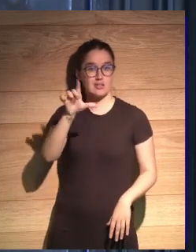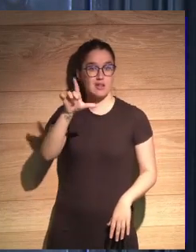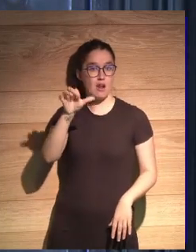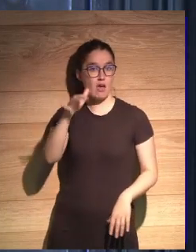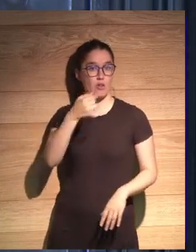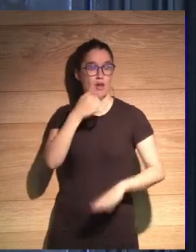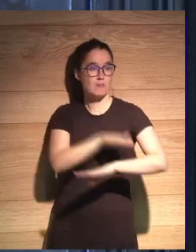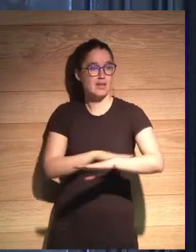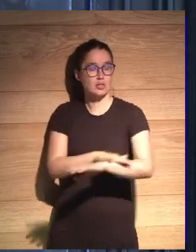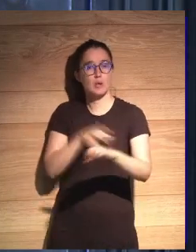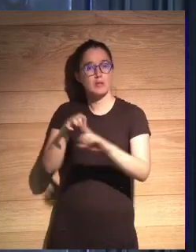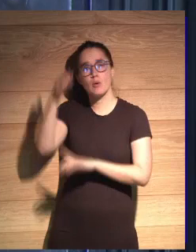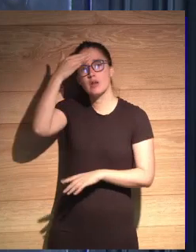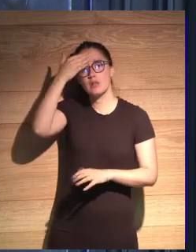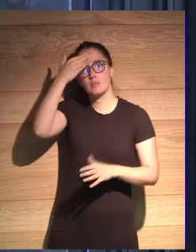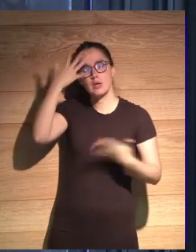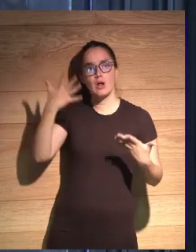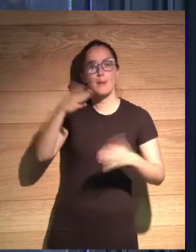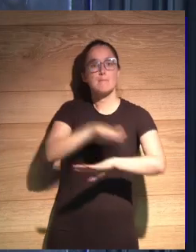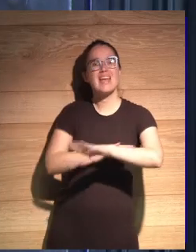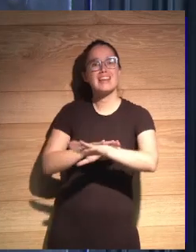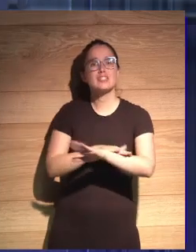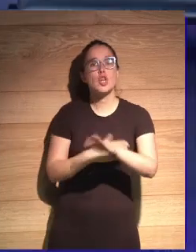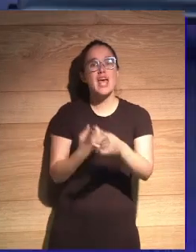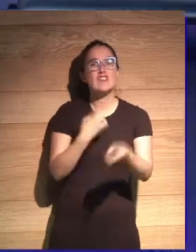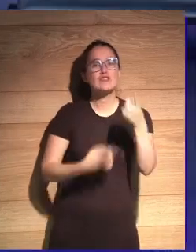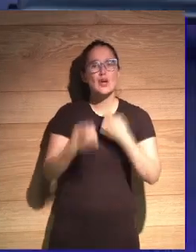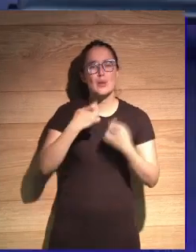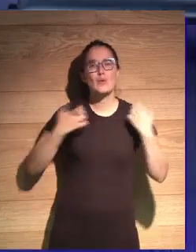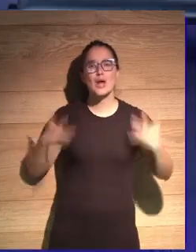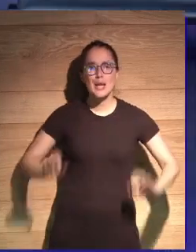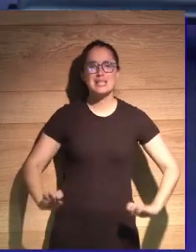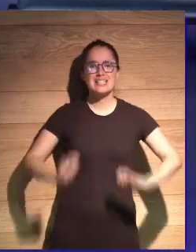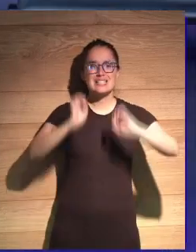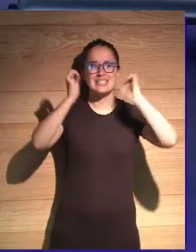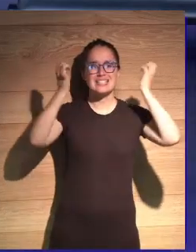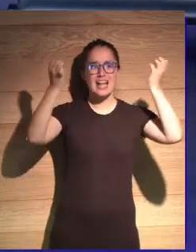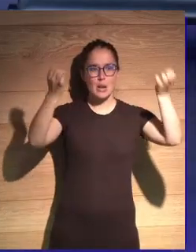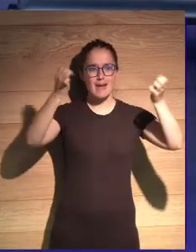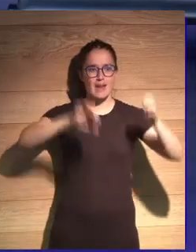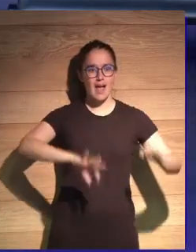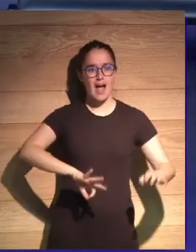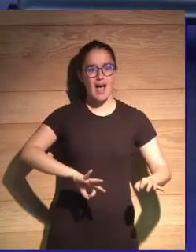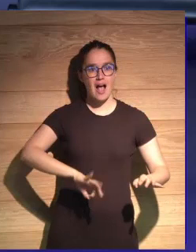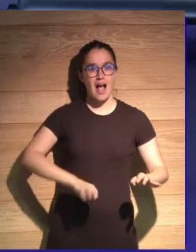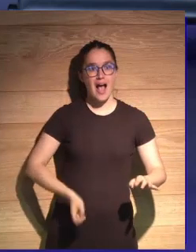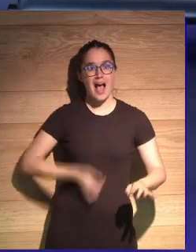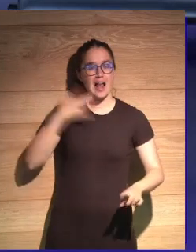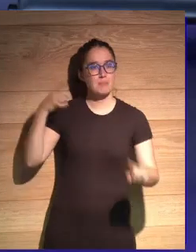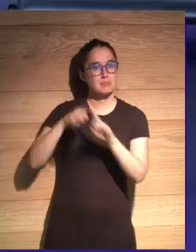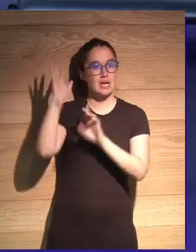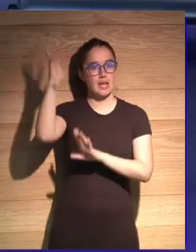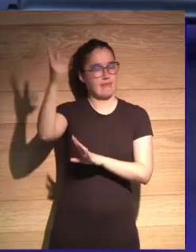that said that his main goal as a minister, his main mission of information minister, was